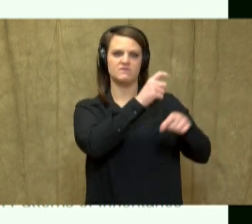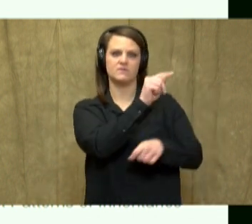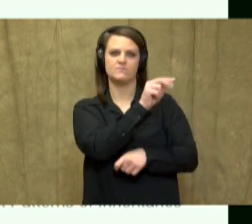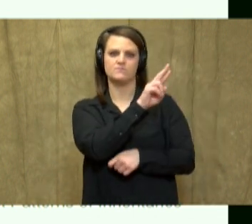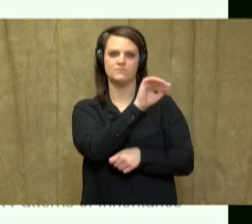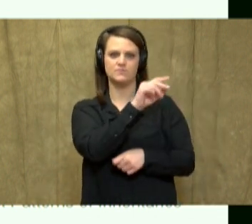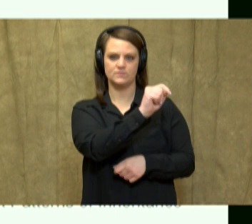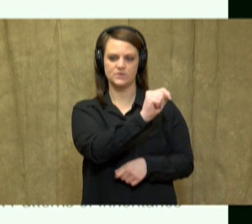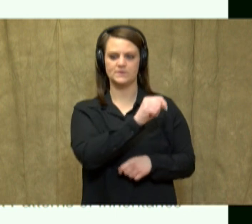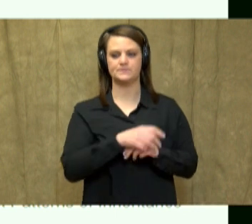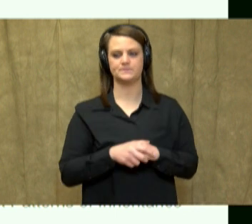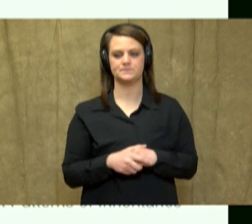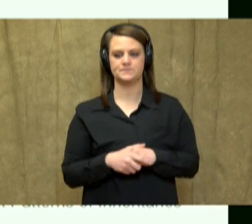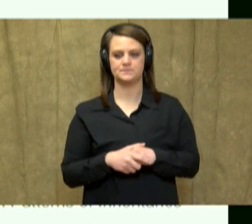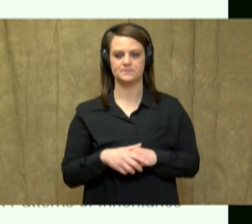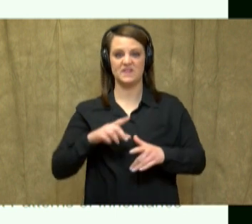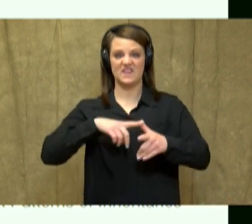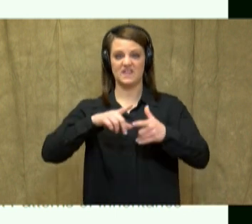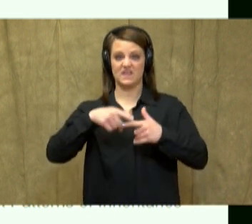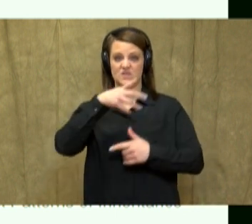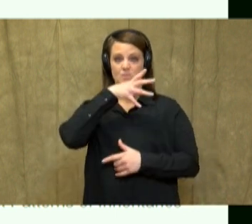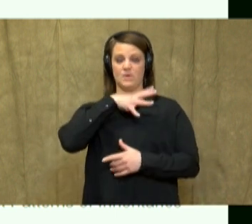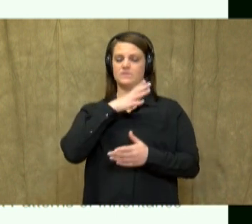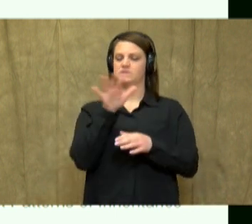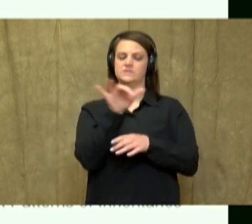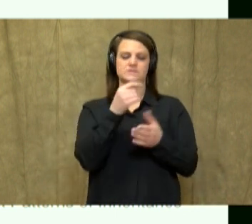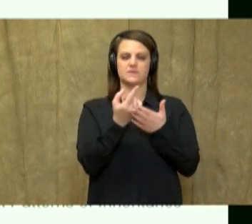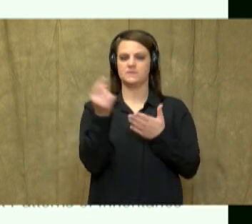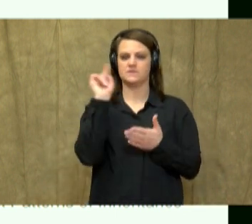okay? And you would fill the females out just like you did last week.